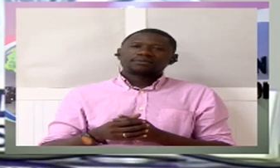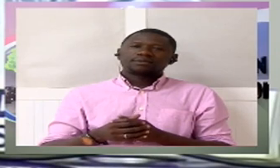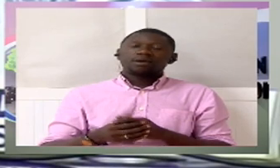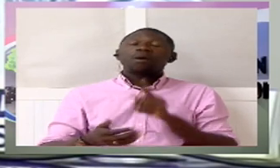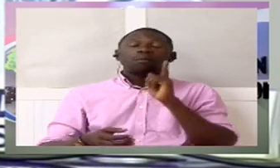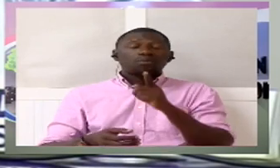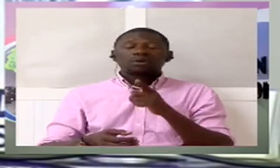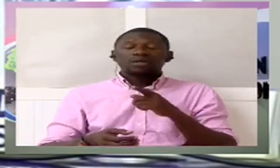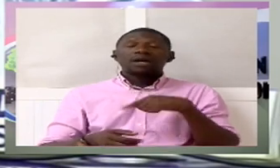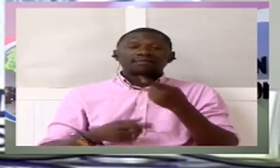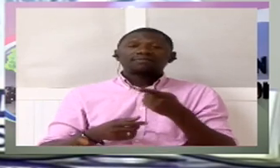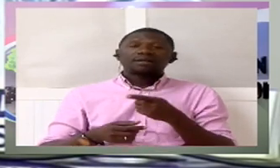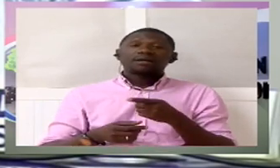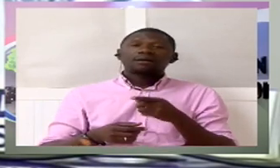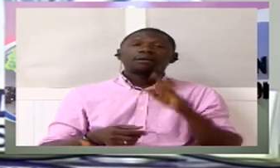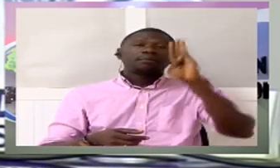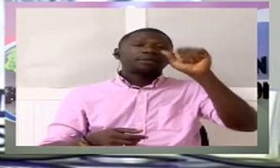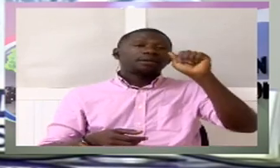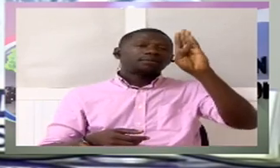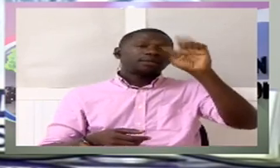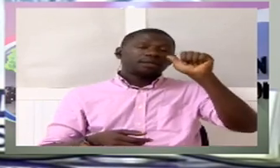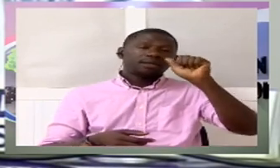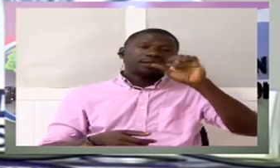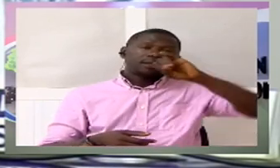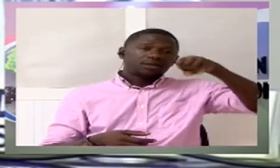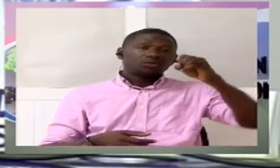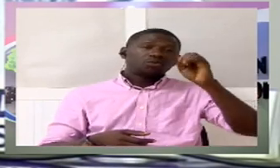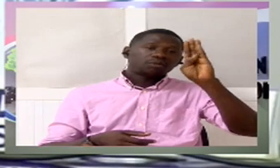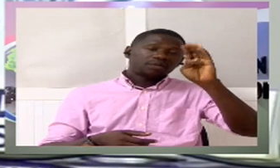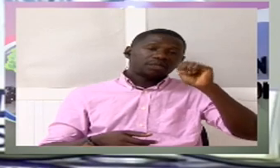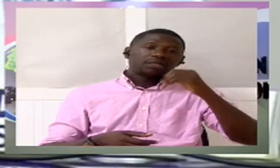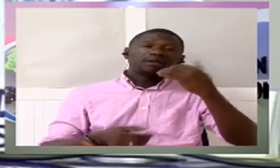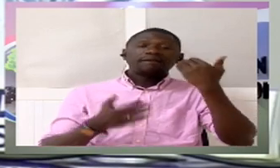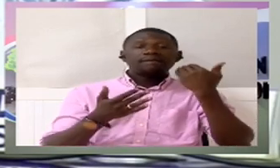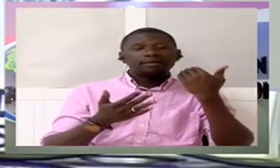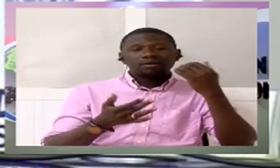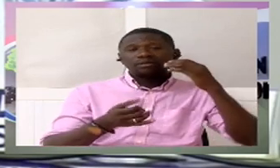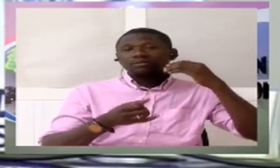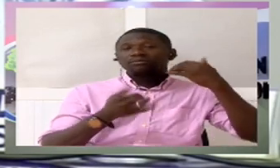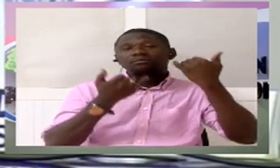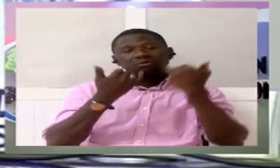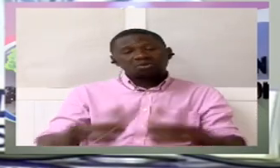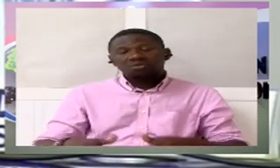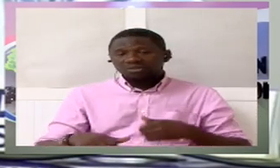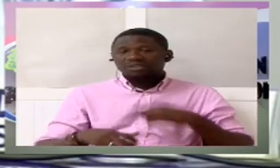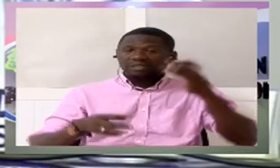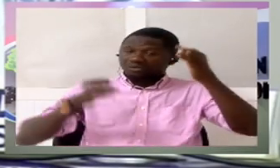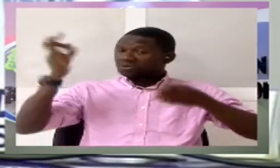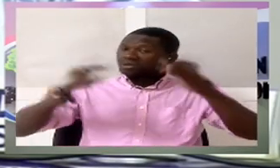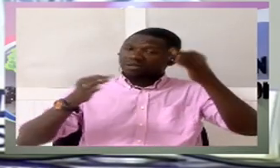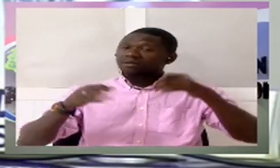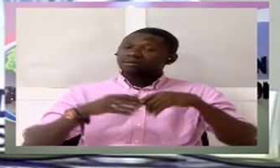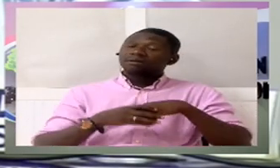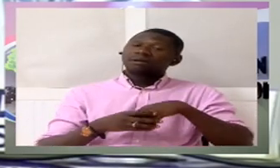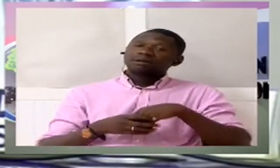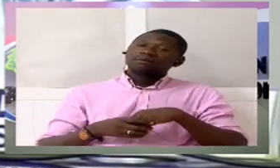Diop, and an order was made by the court for the assets in his name to be given to